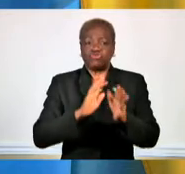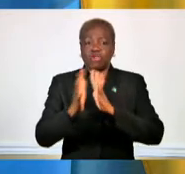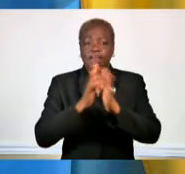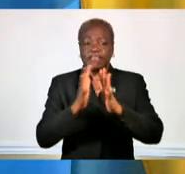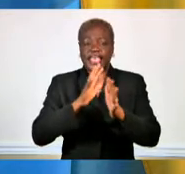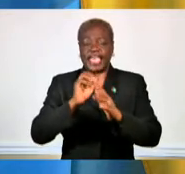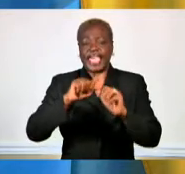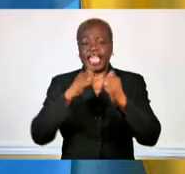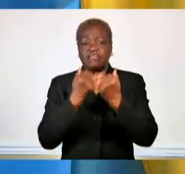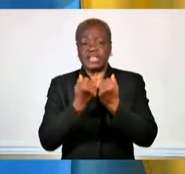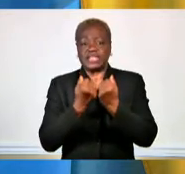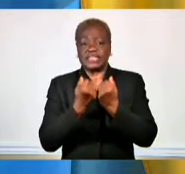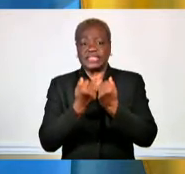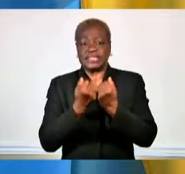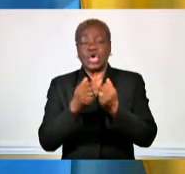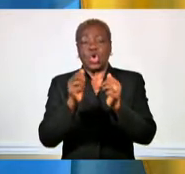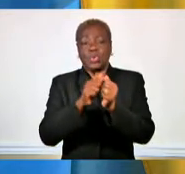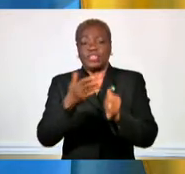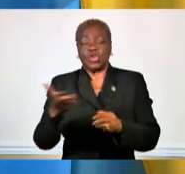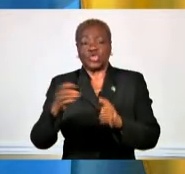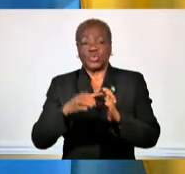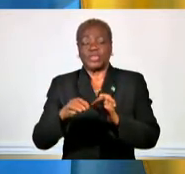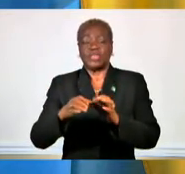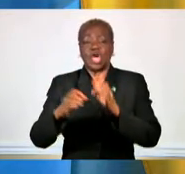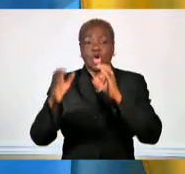by those with communicable diseases.